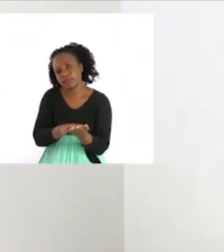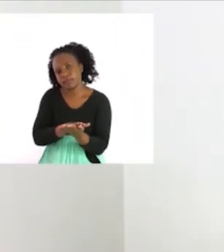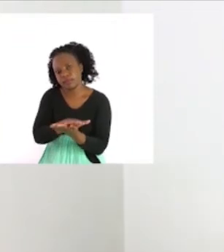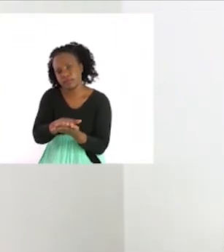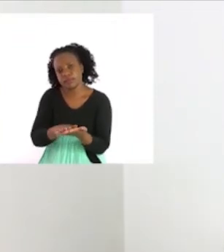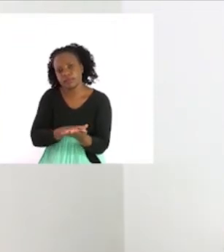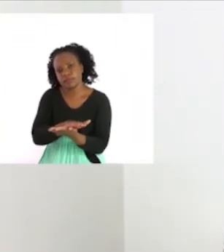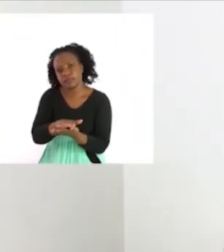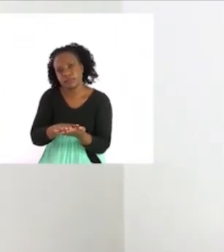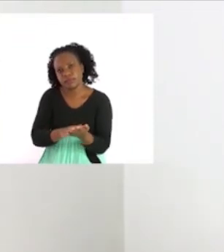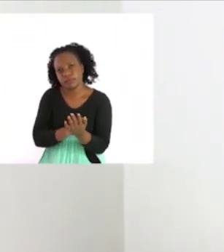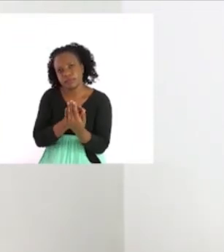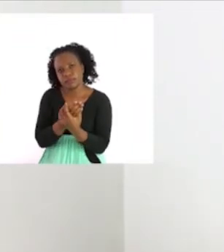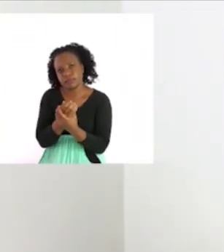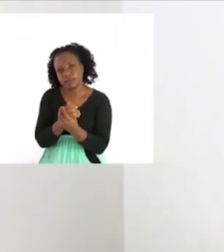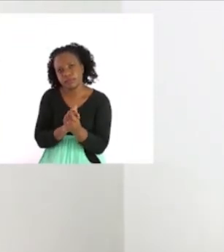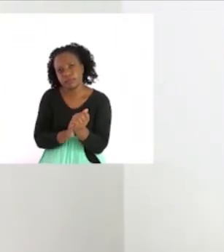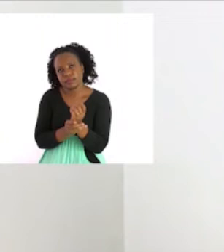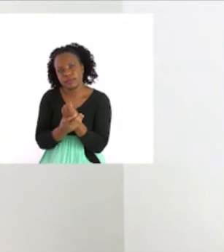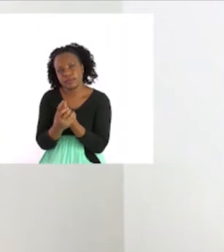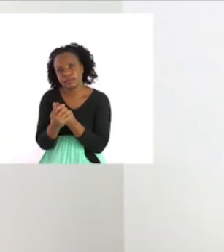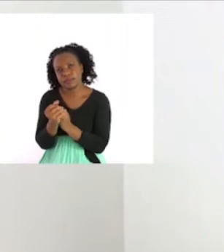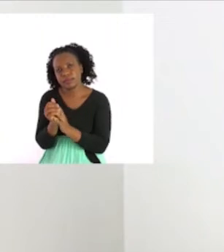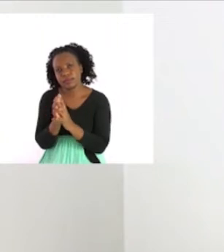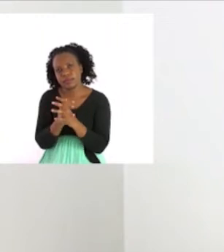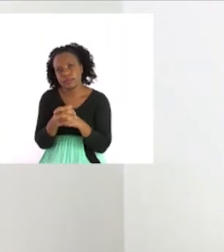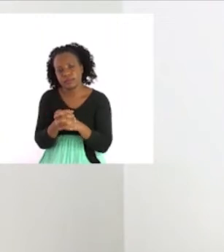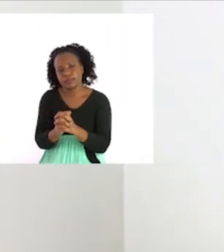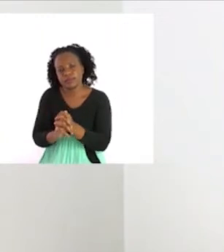rub them in and out,